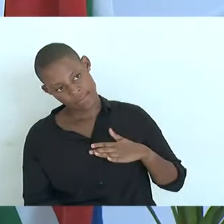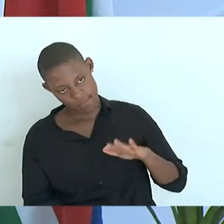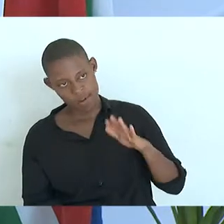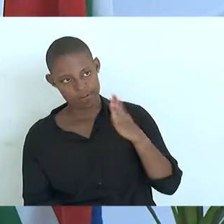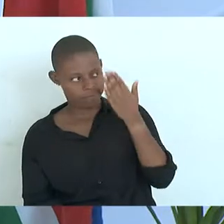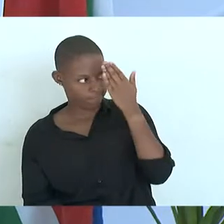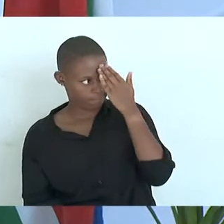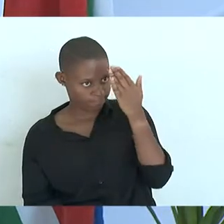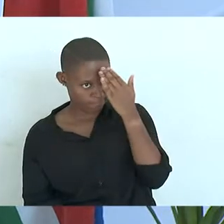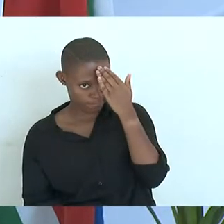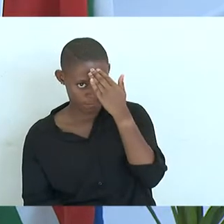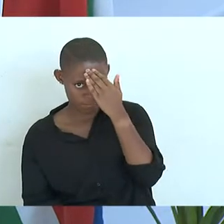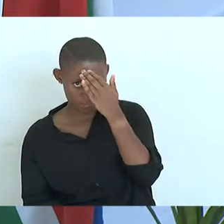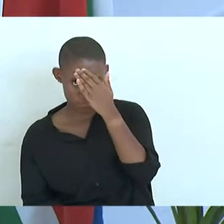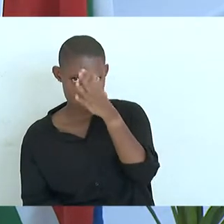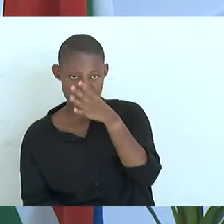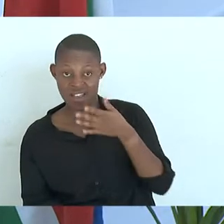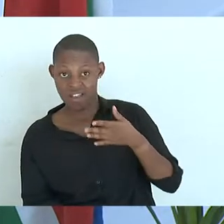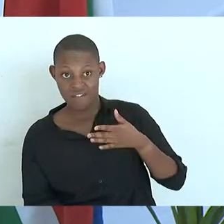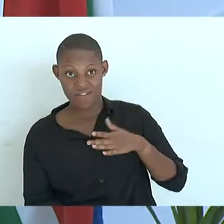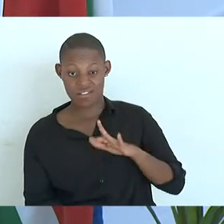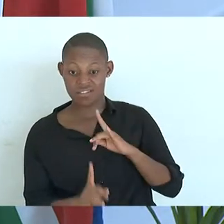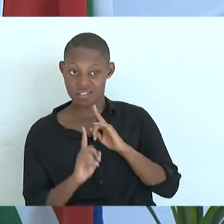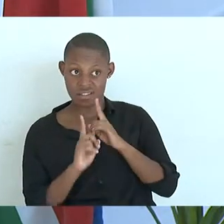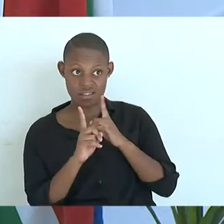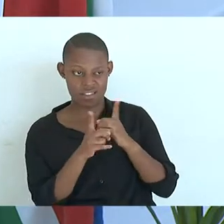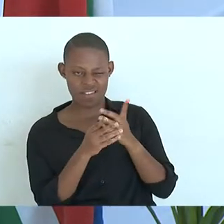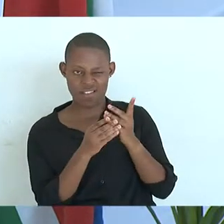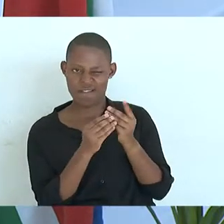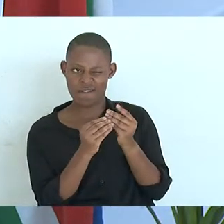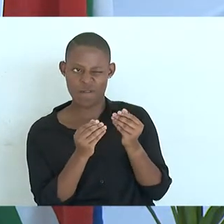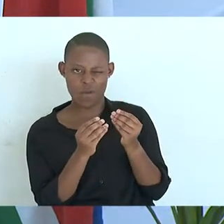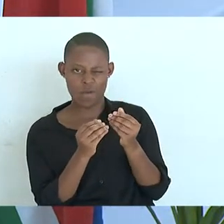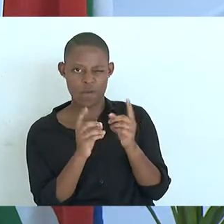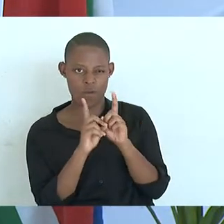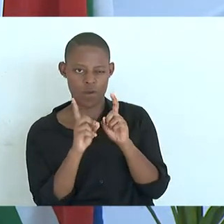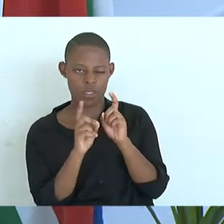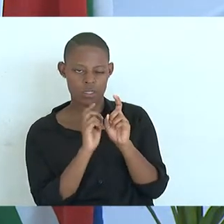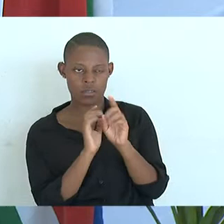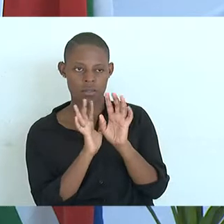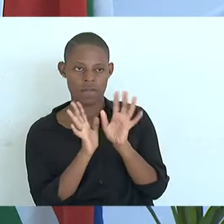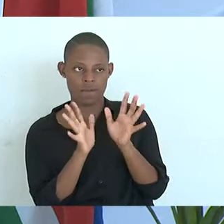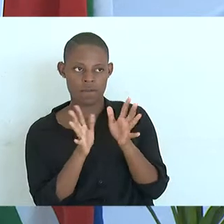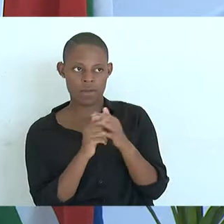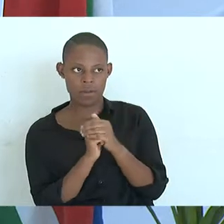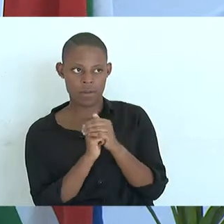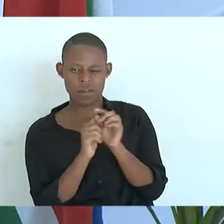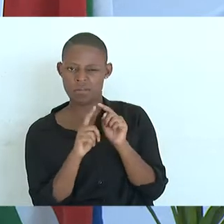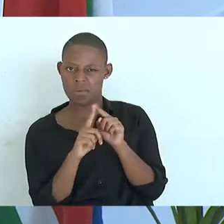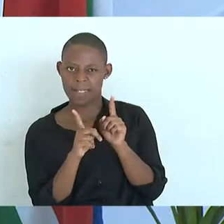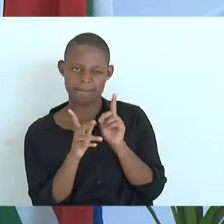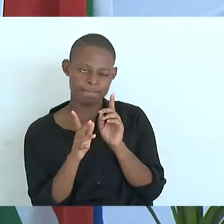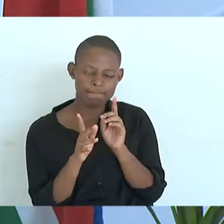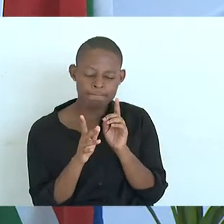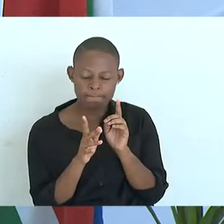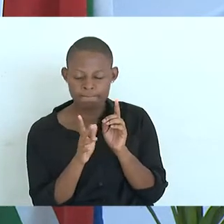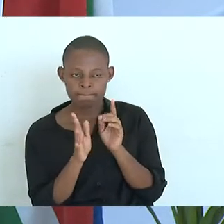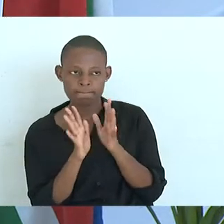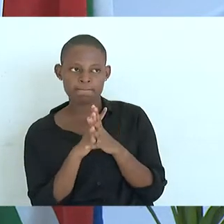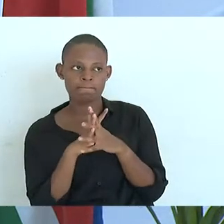Ngifisa ukuphendula imibuzo. I would like to answer a few questions. But I've taken a